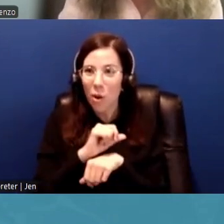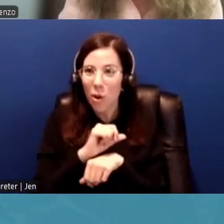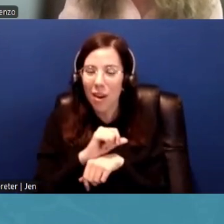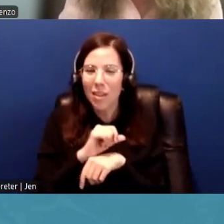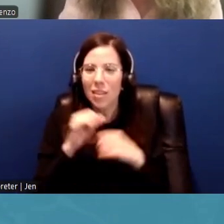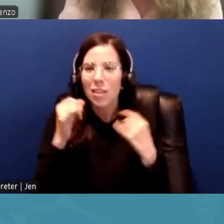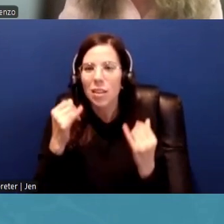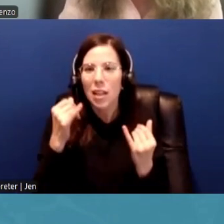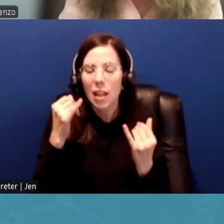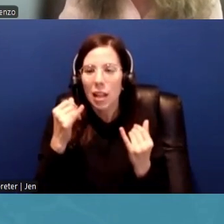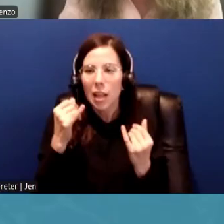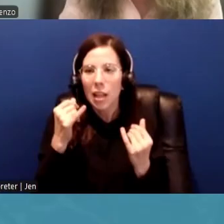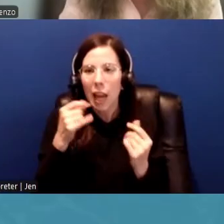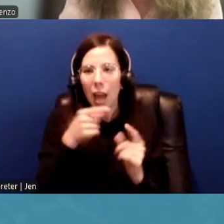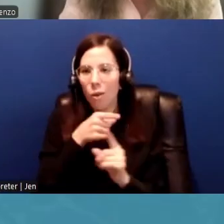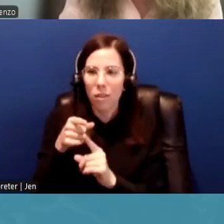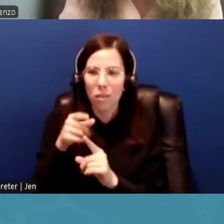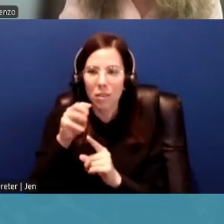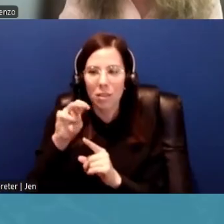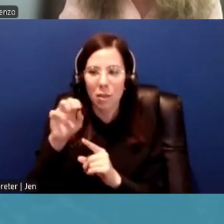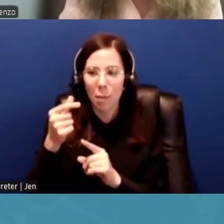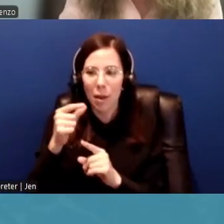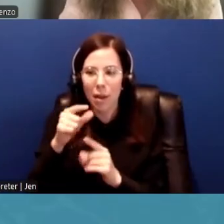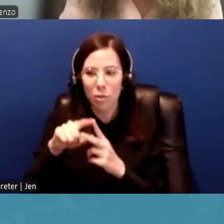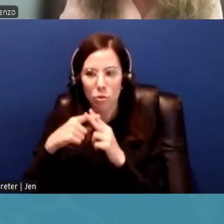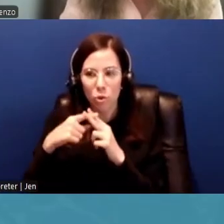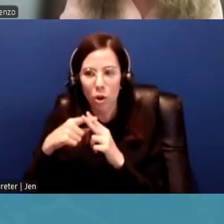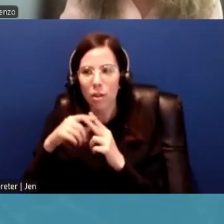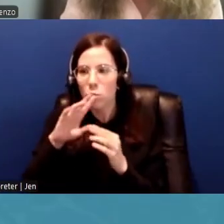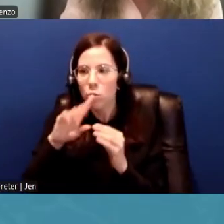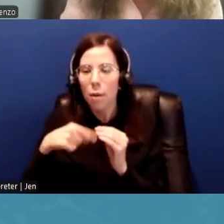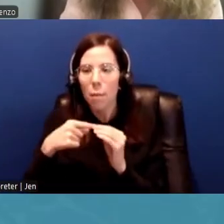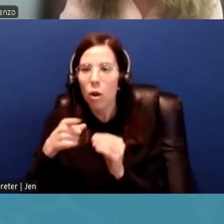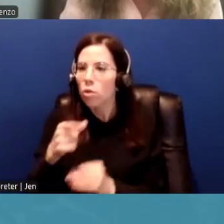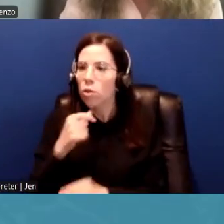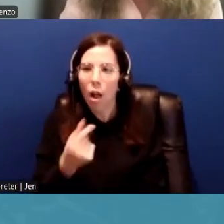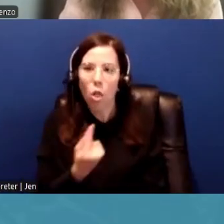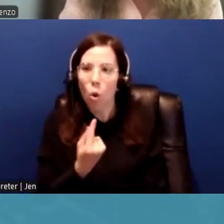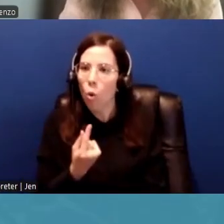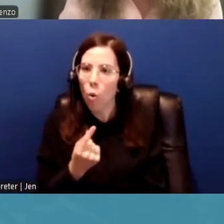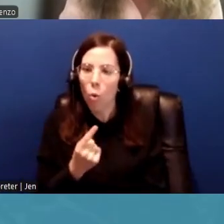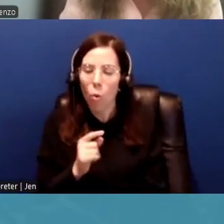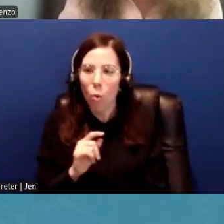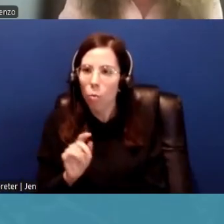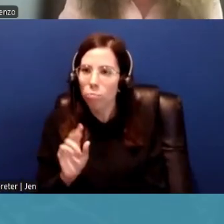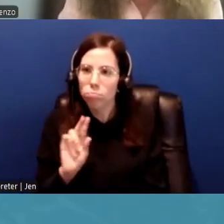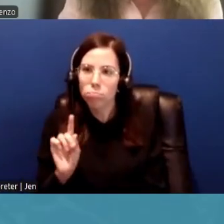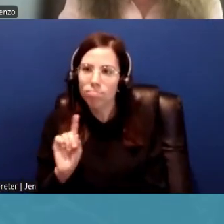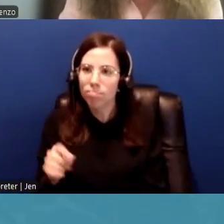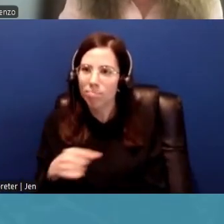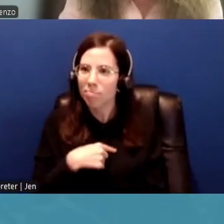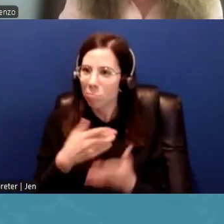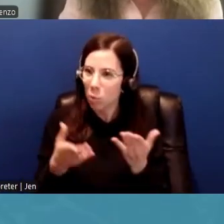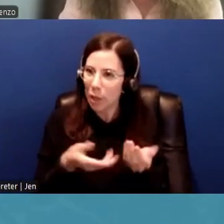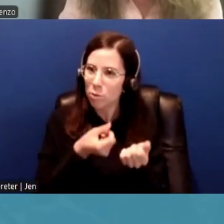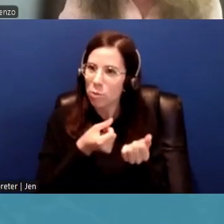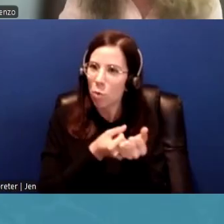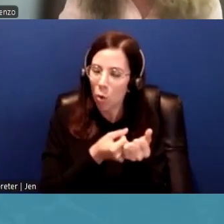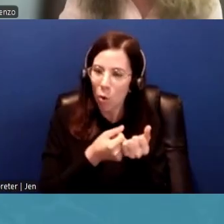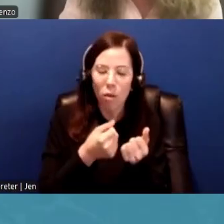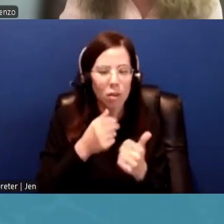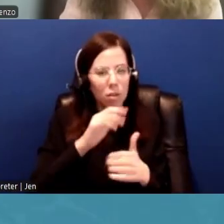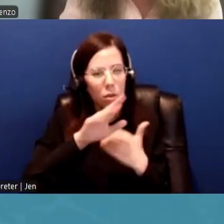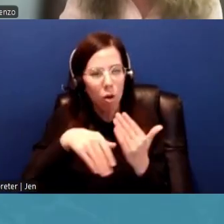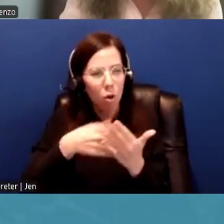sort of what Meg started with, that you're not in this alone, and that we are here to support you. We have created all of